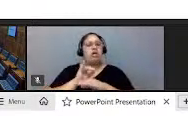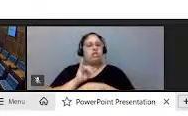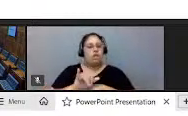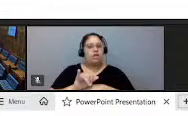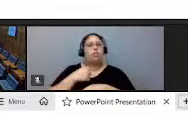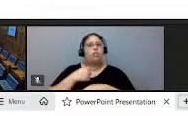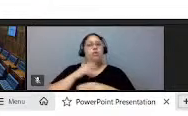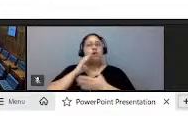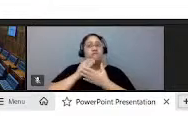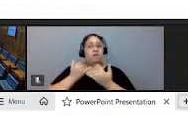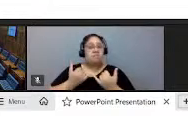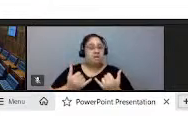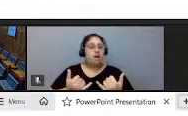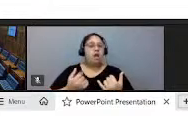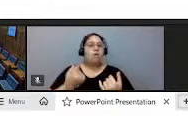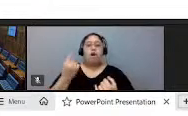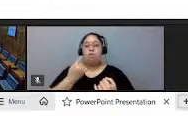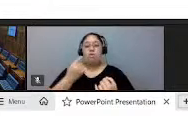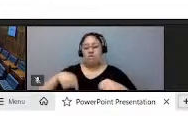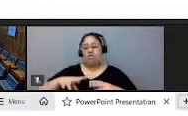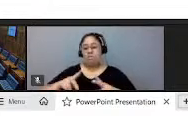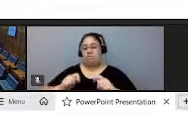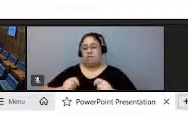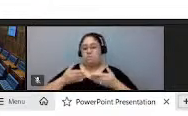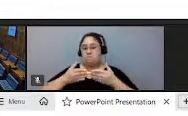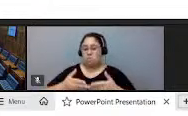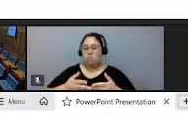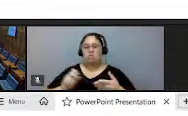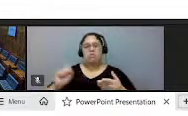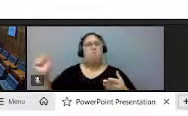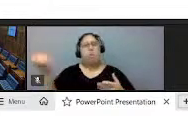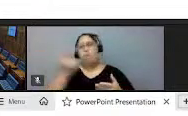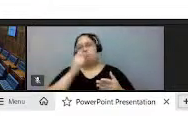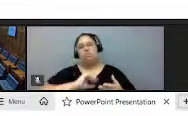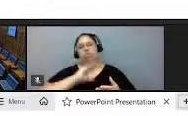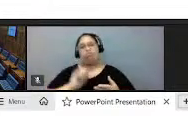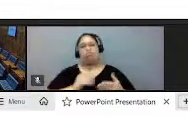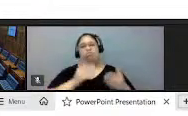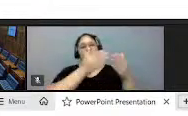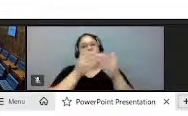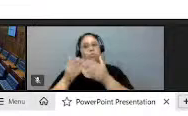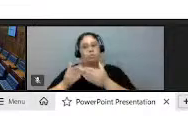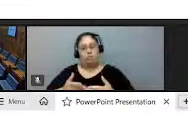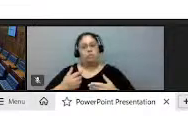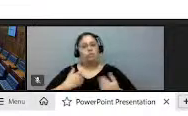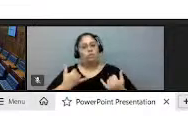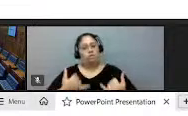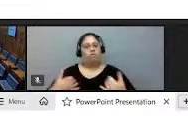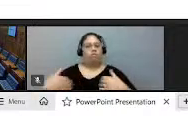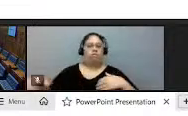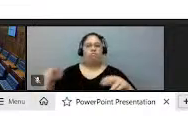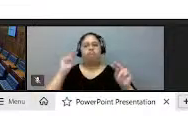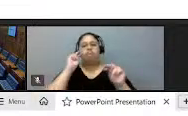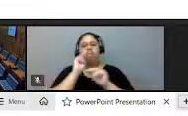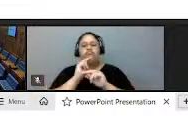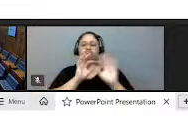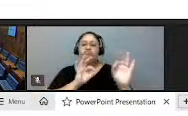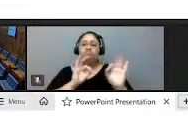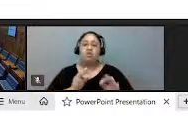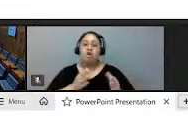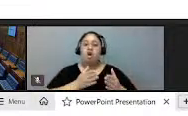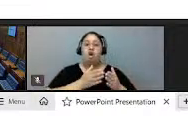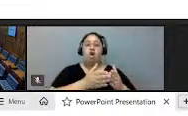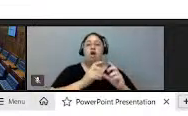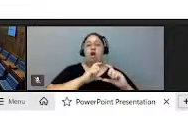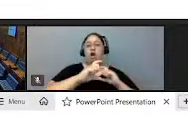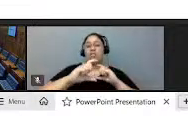can confirm that not only for the port of Cape Town but for all our ports we are now actively monitoring not only the container vessels